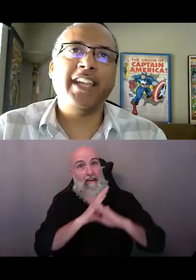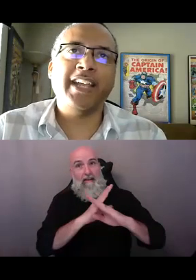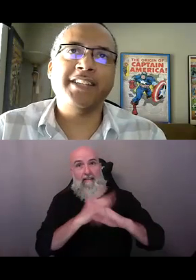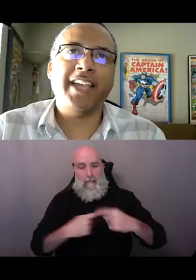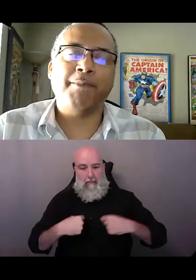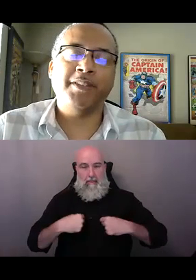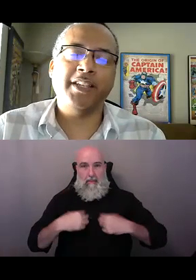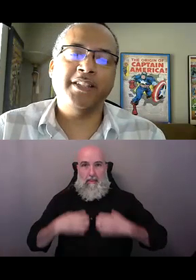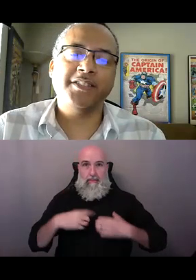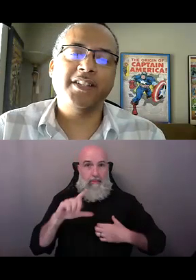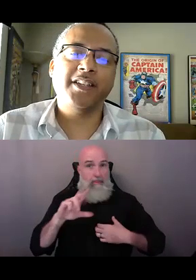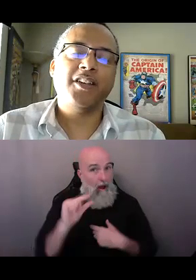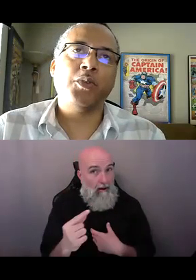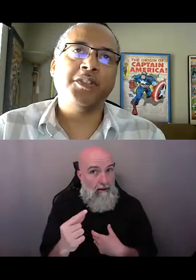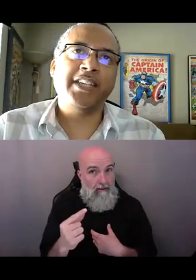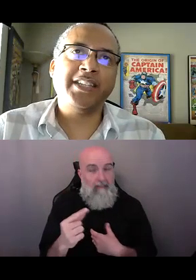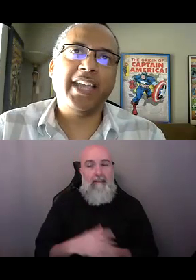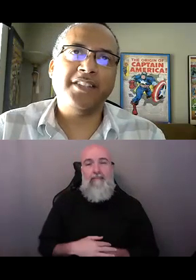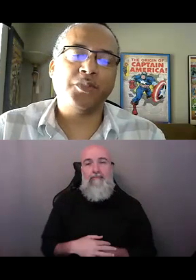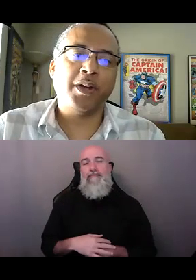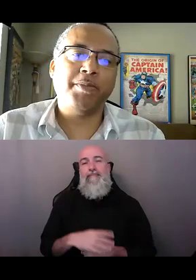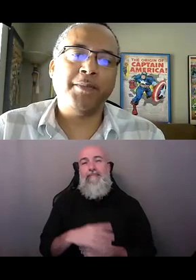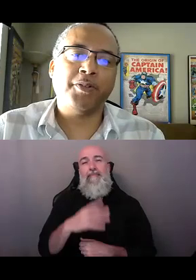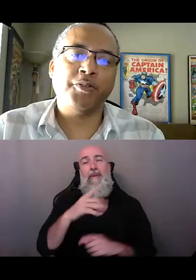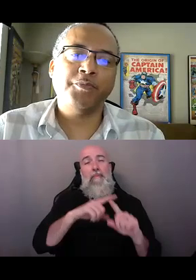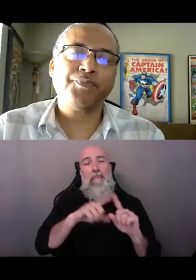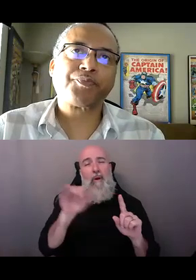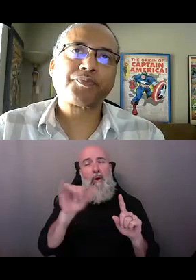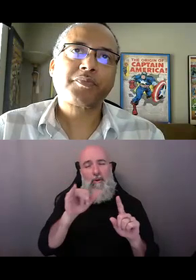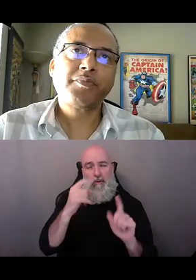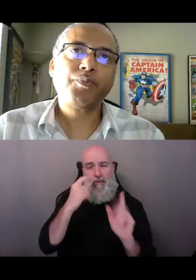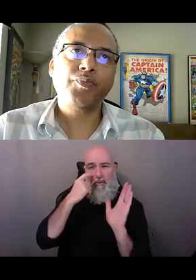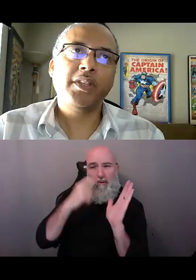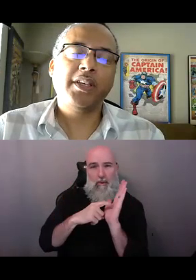other thing that's happened is we're seeing cases where people